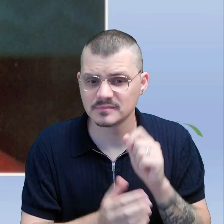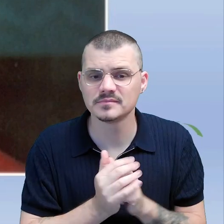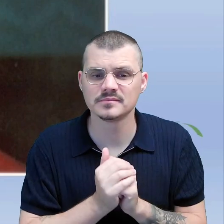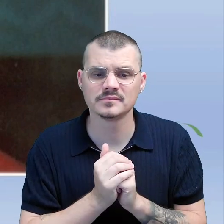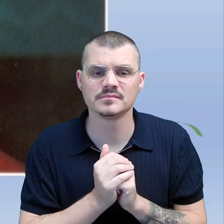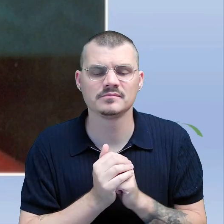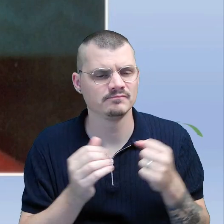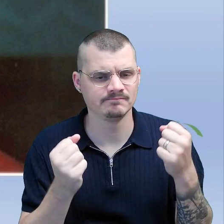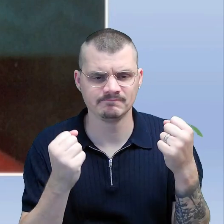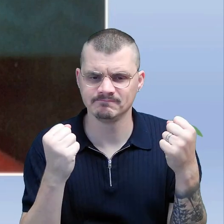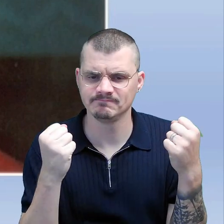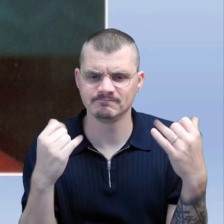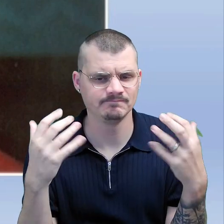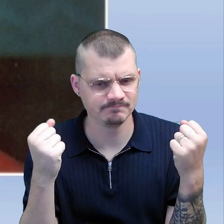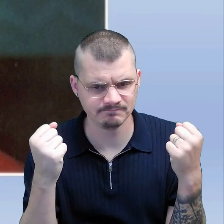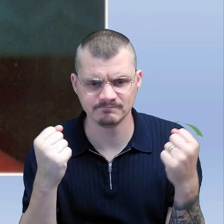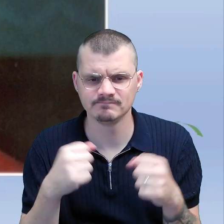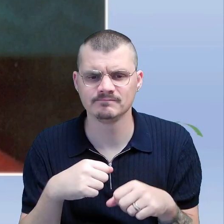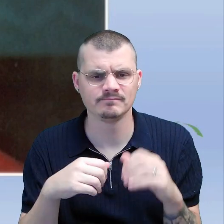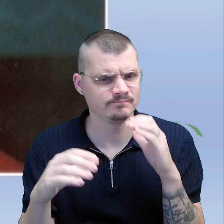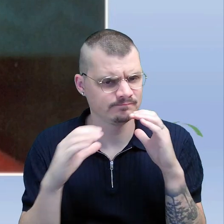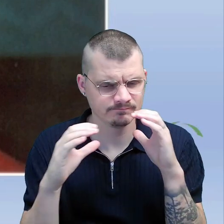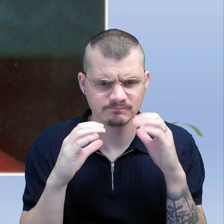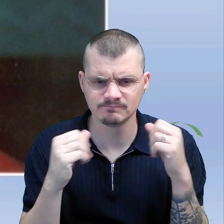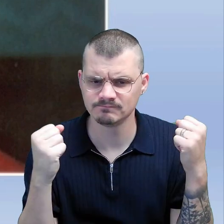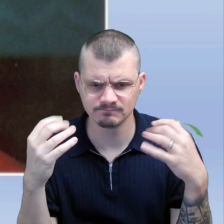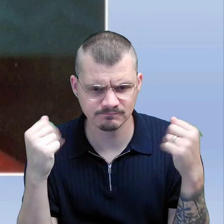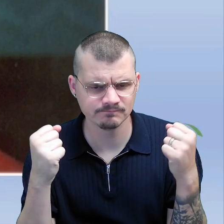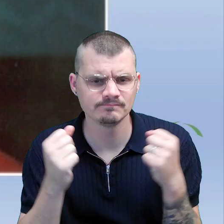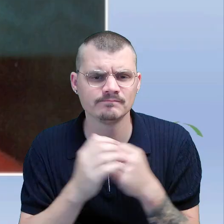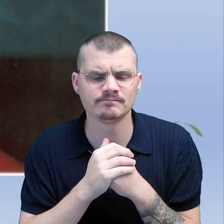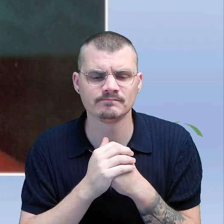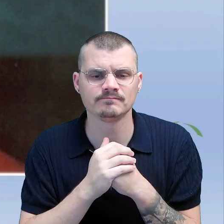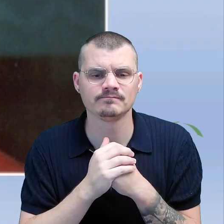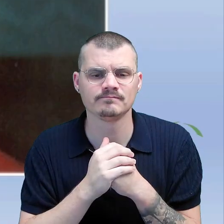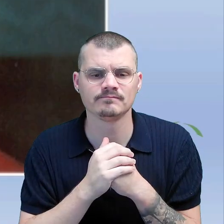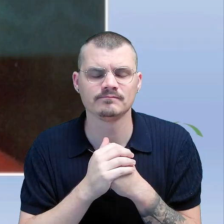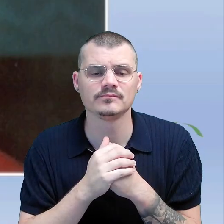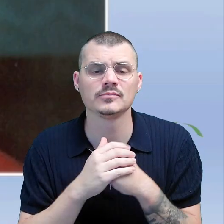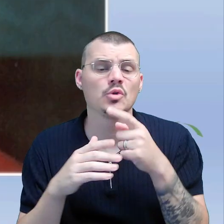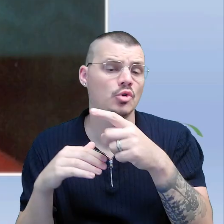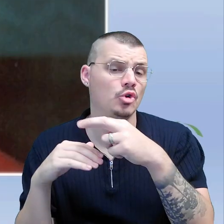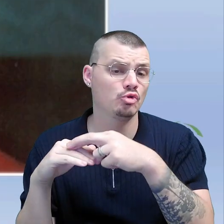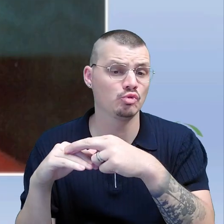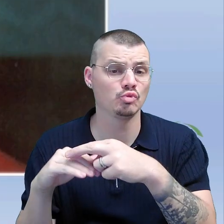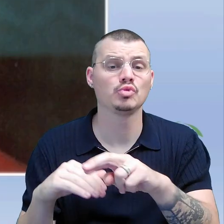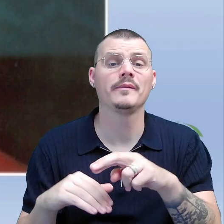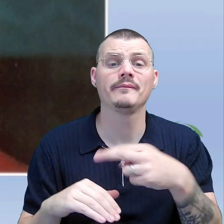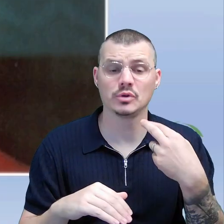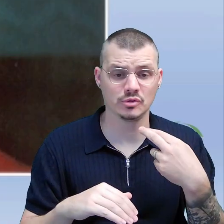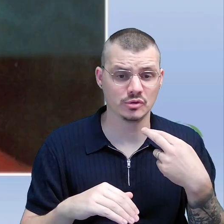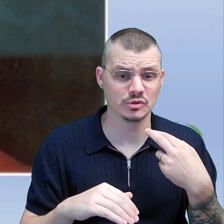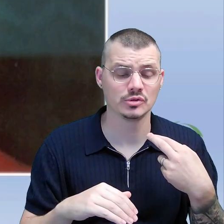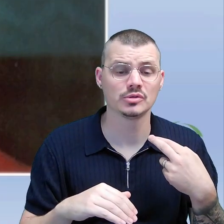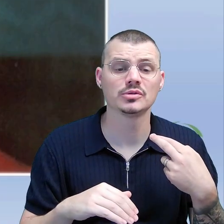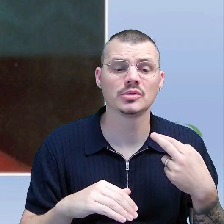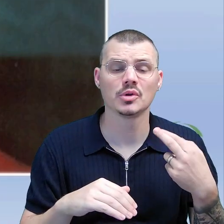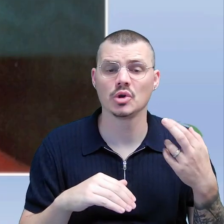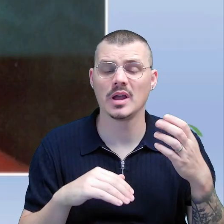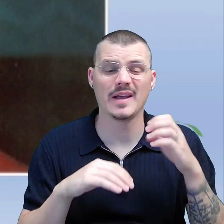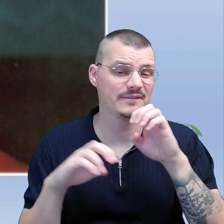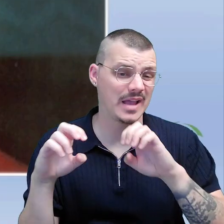deaf, very, very fluent signer, very fluent communicator. And she was